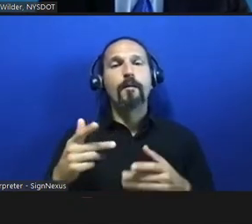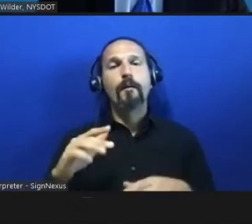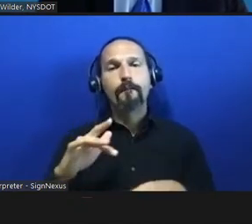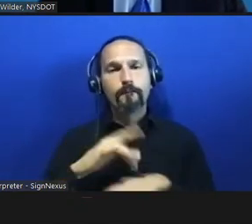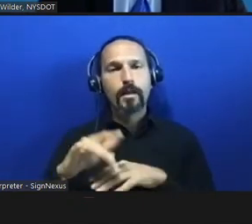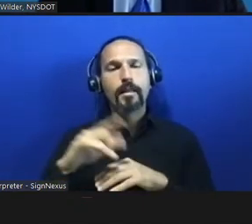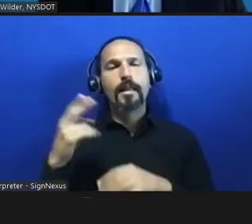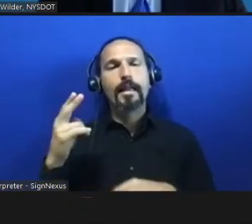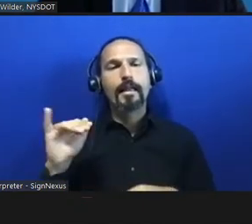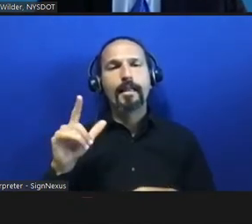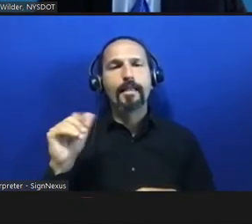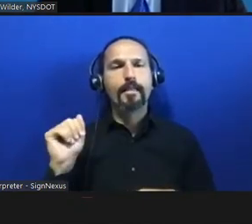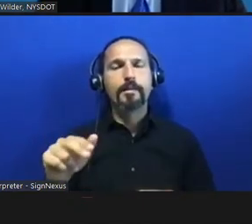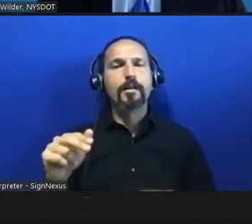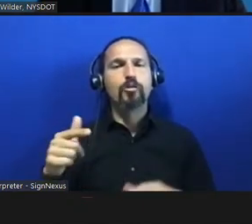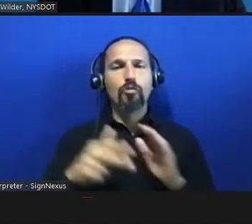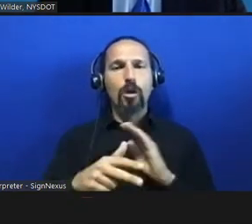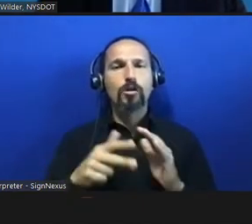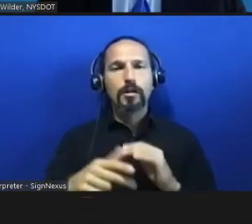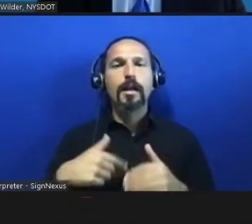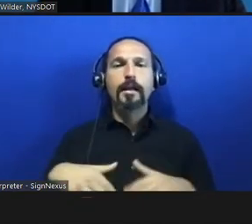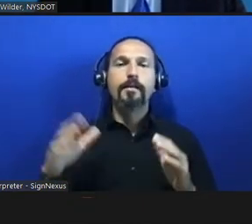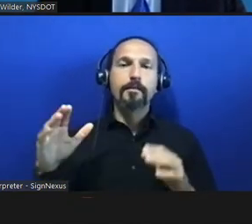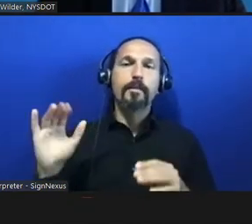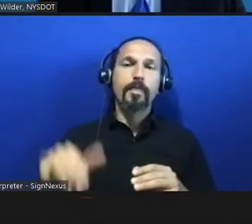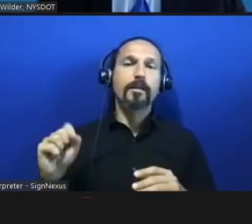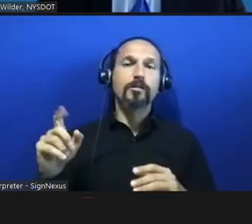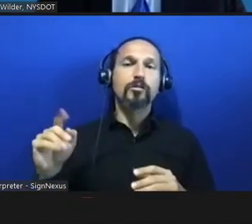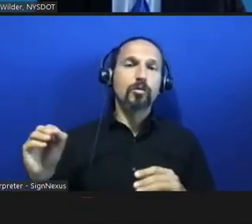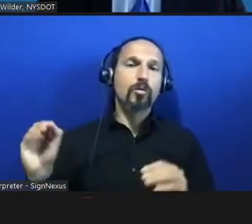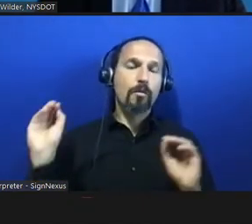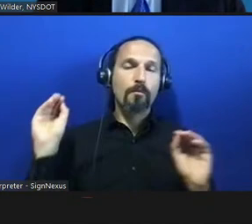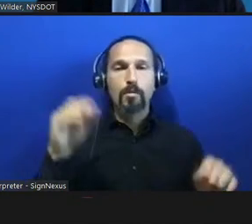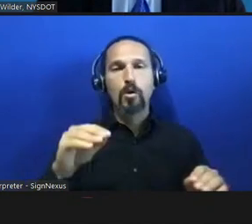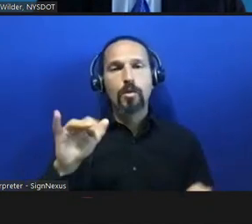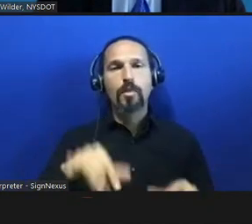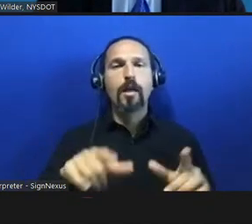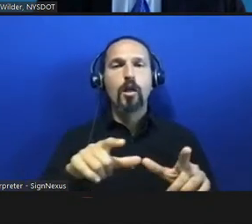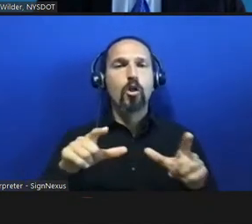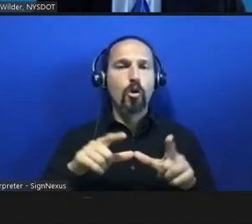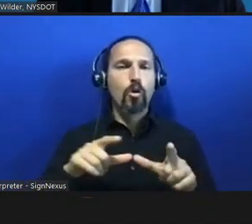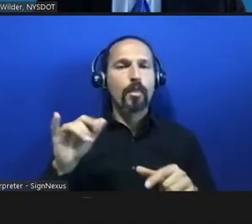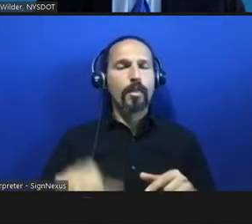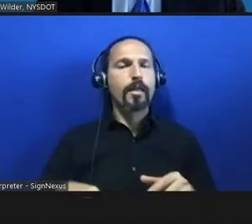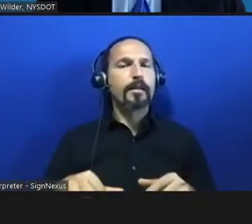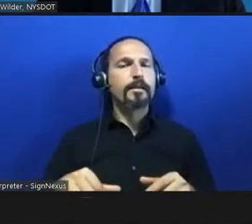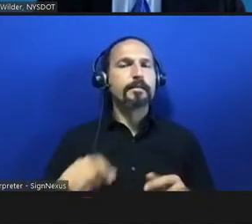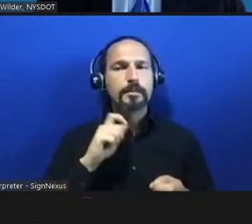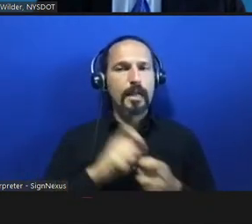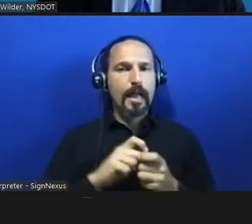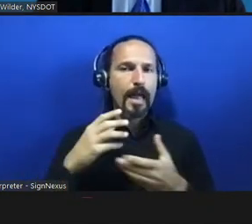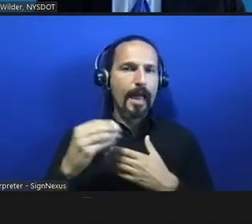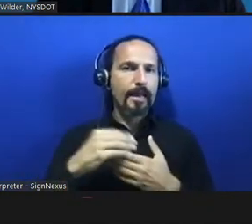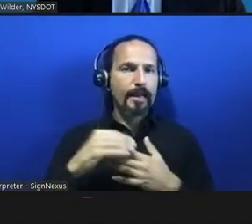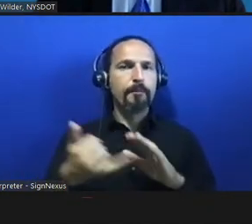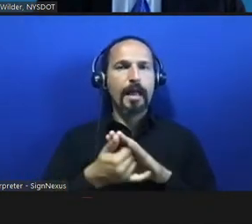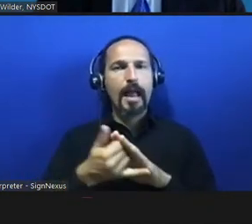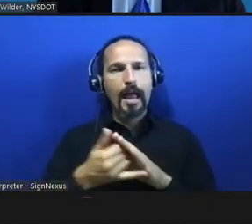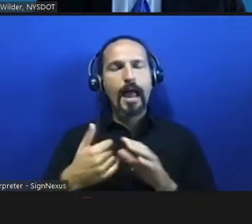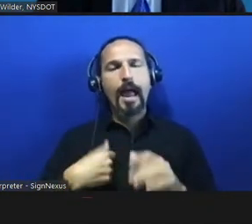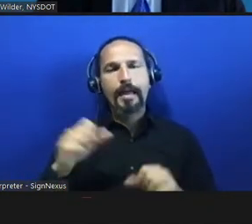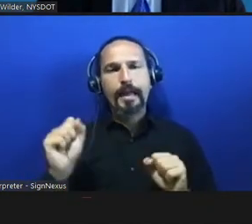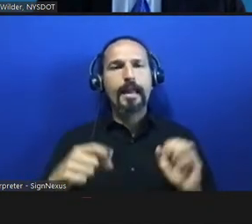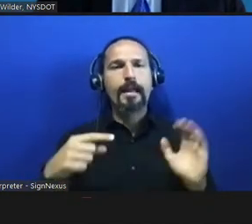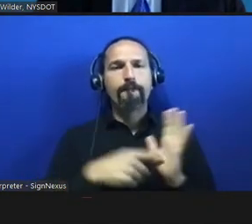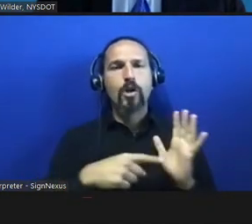when I gave up my studio on Crosby Street I moved to a location a studio location outside of Manhattan that I could